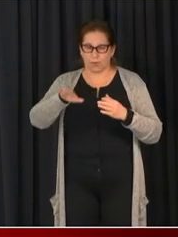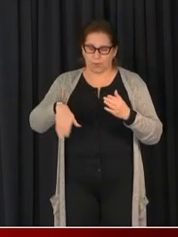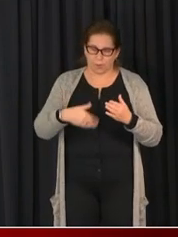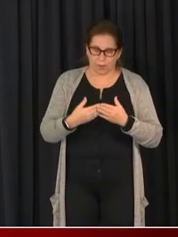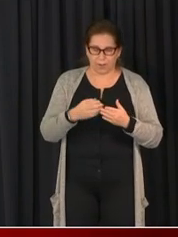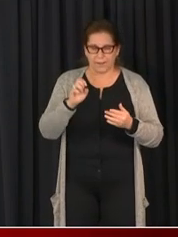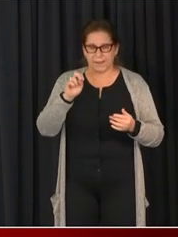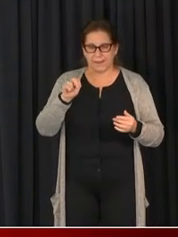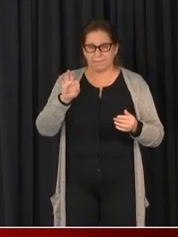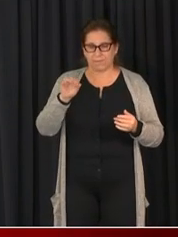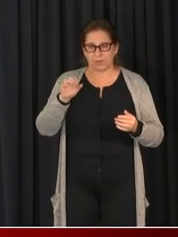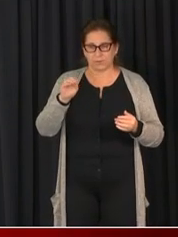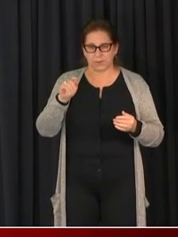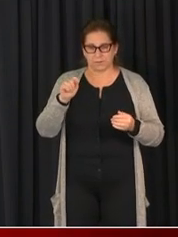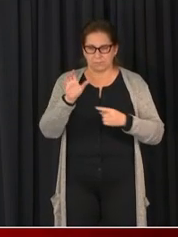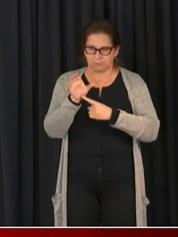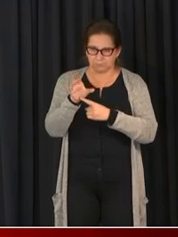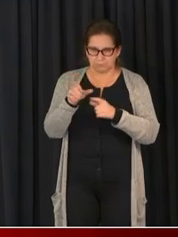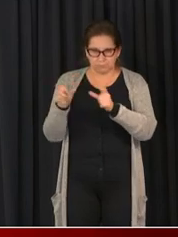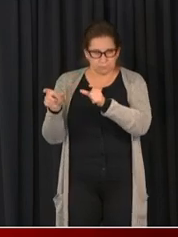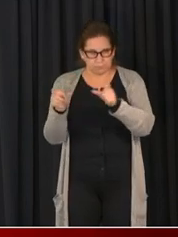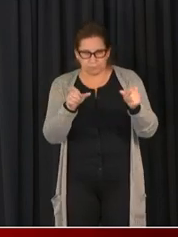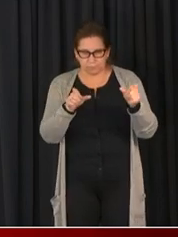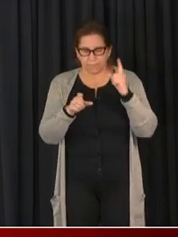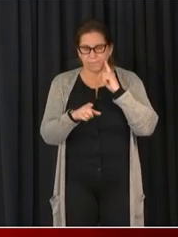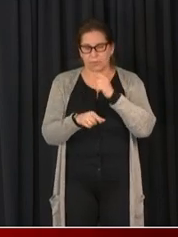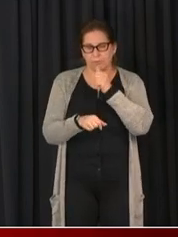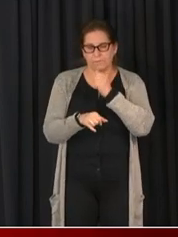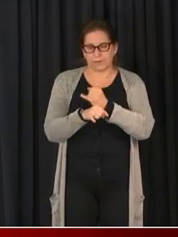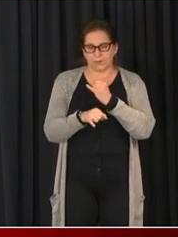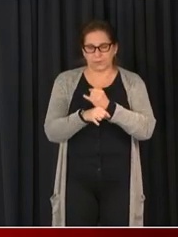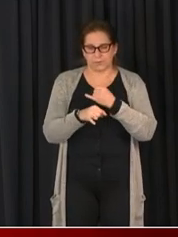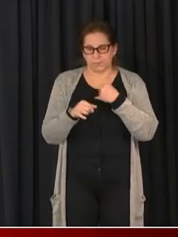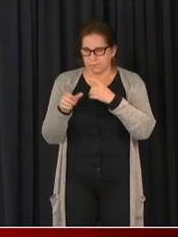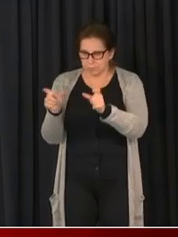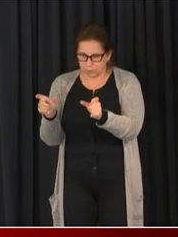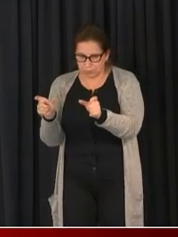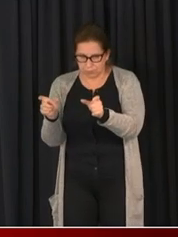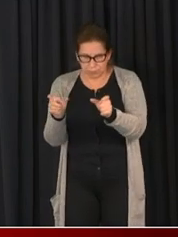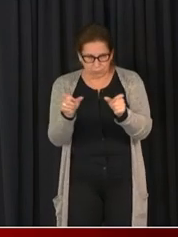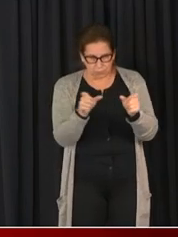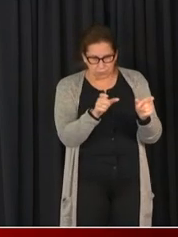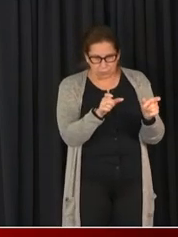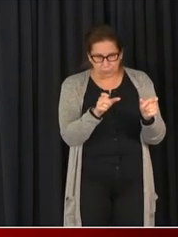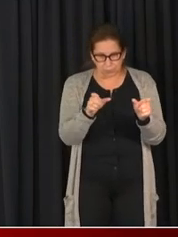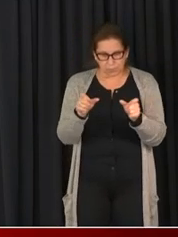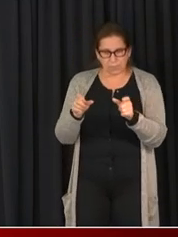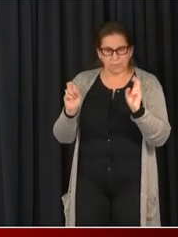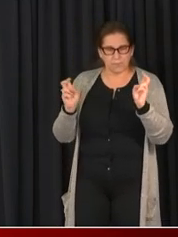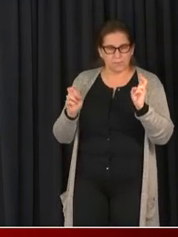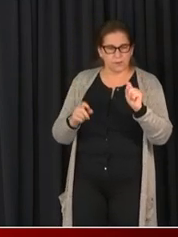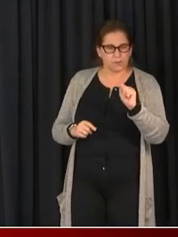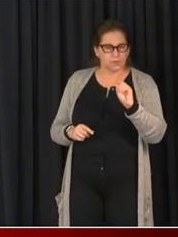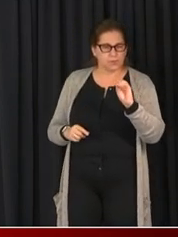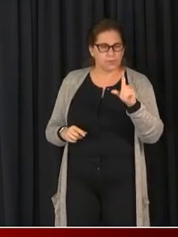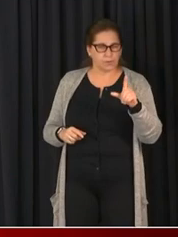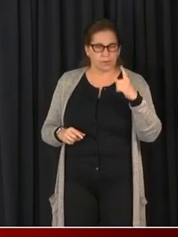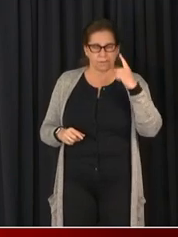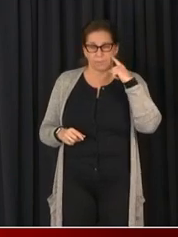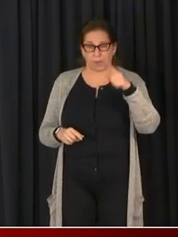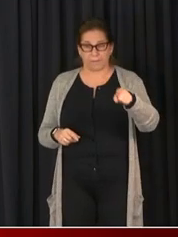private institutions, Mark. And it is our intention that this is a tool for them to